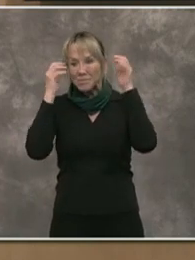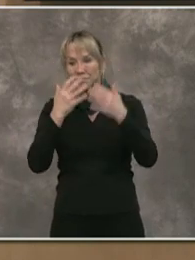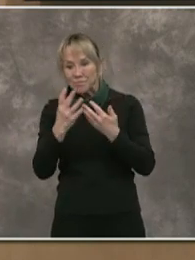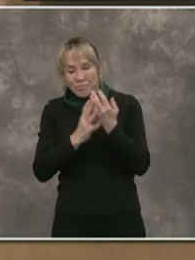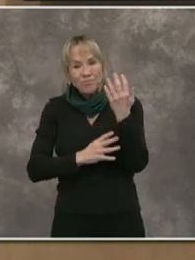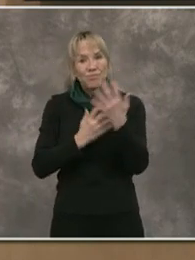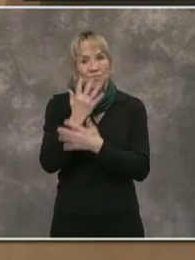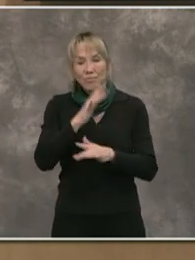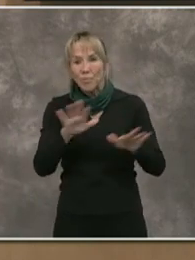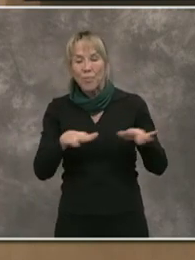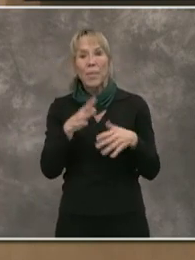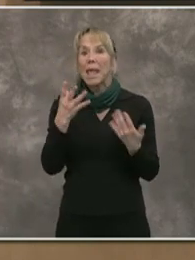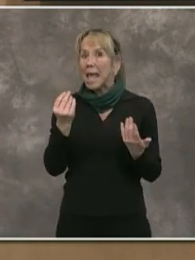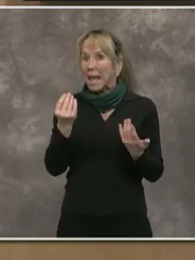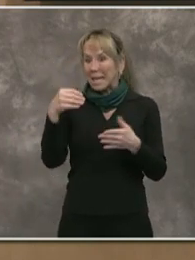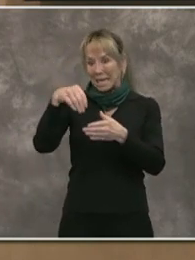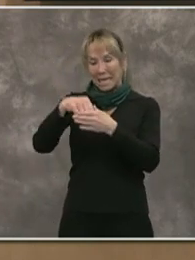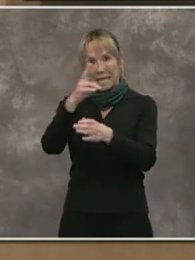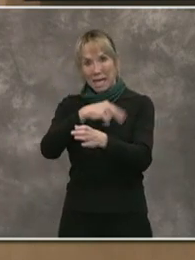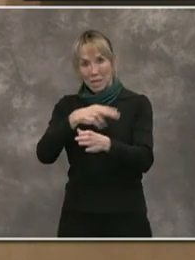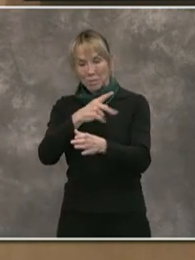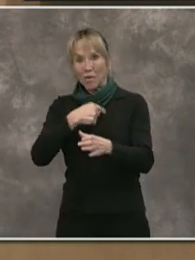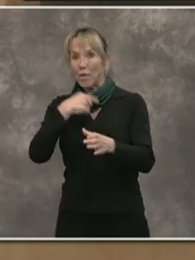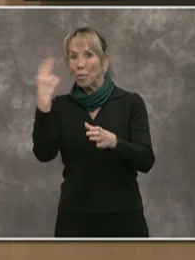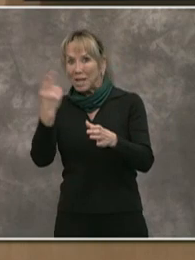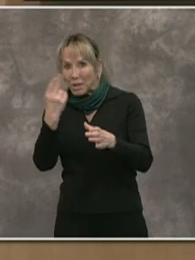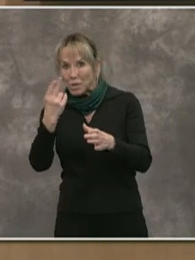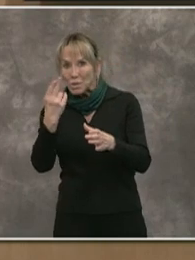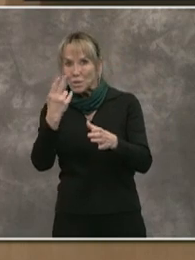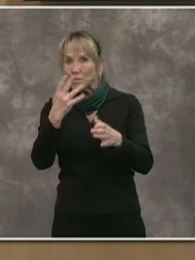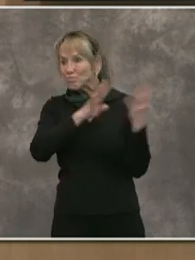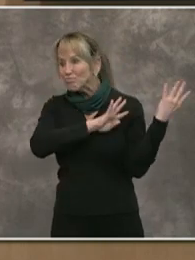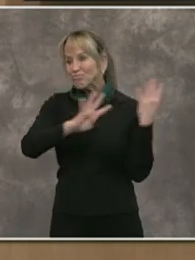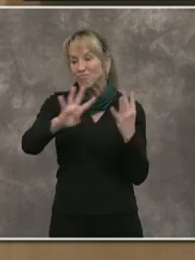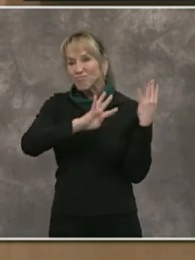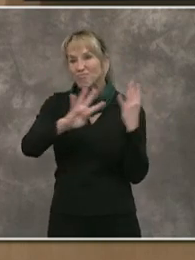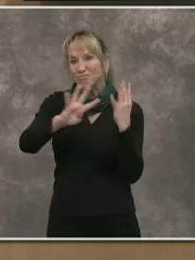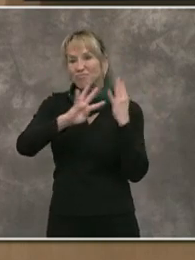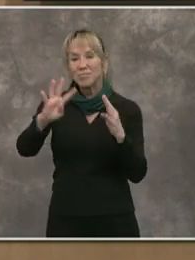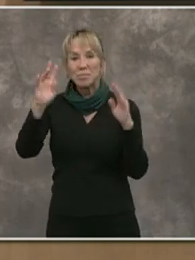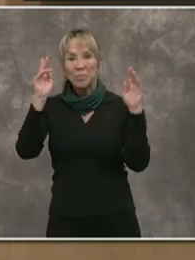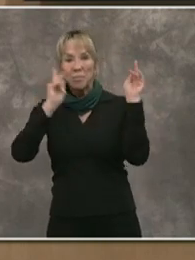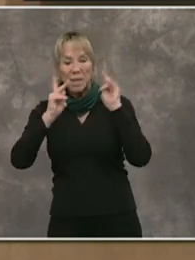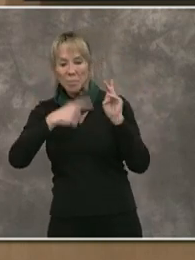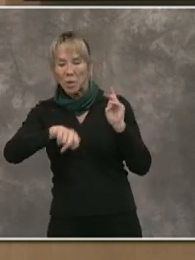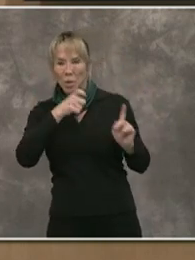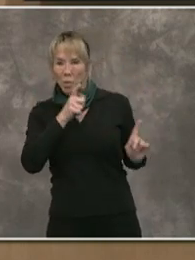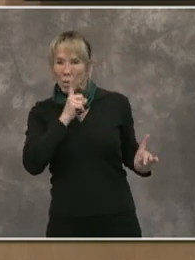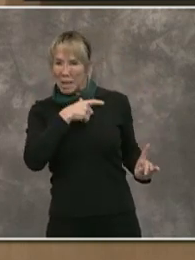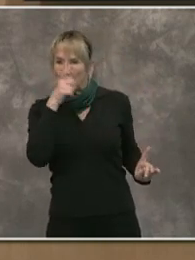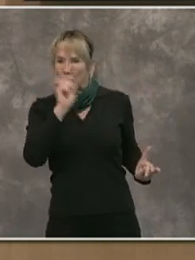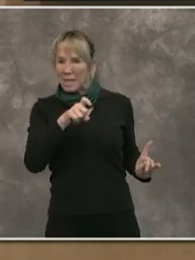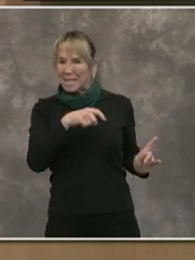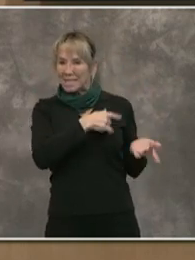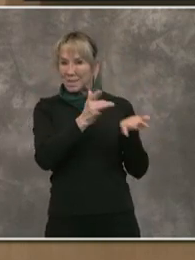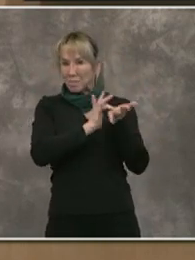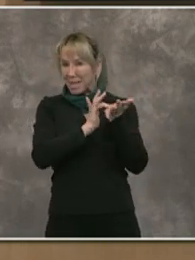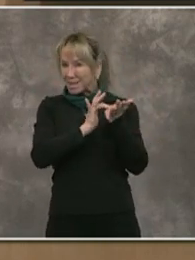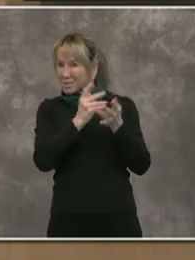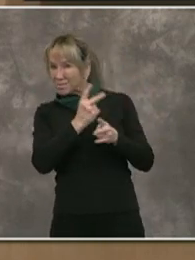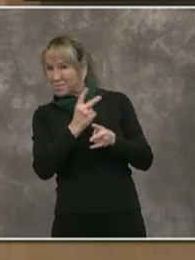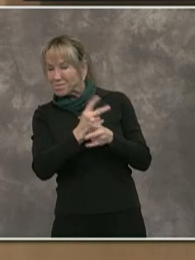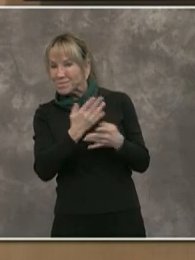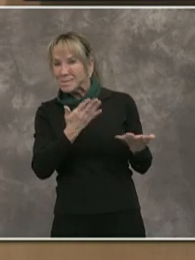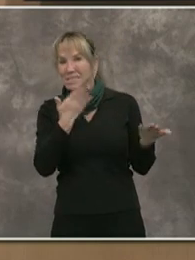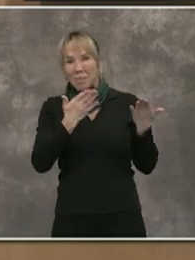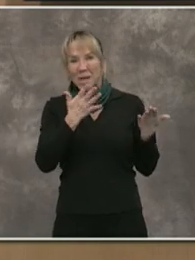start using a lot of it to perhaps even do testing of individuals who don't need medical care, it might be diverting